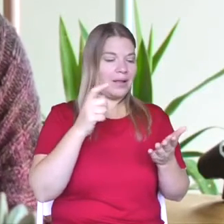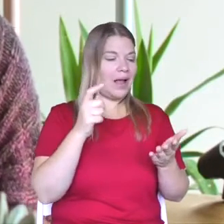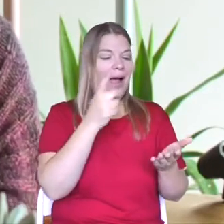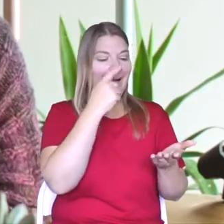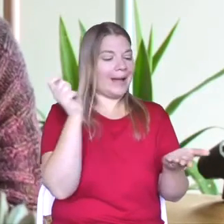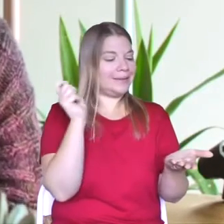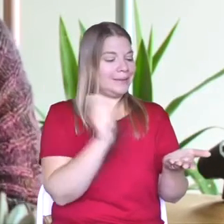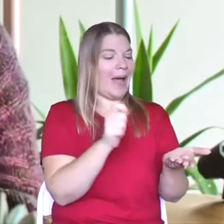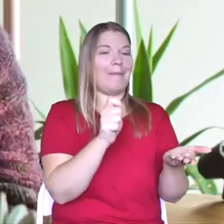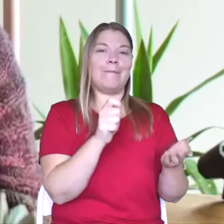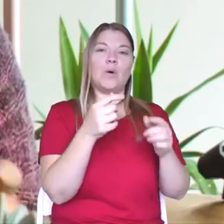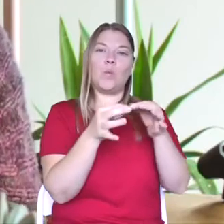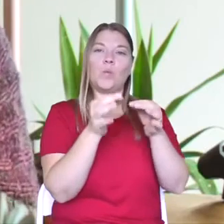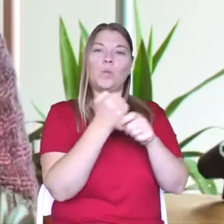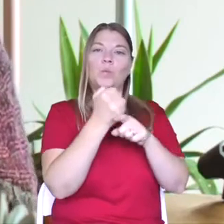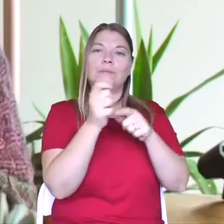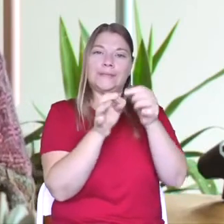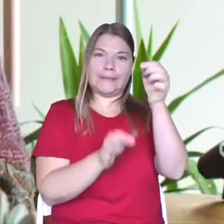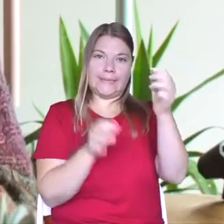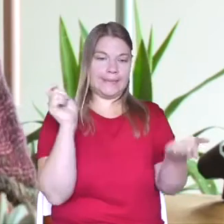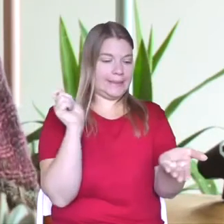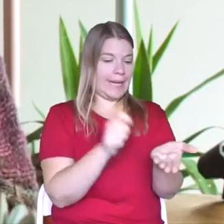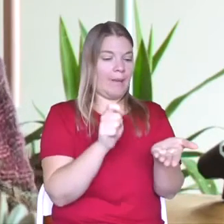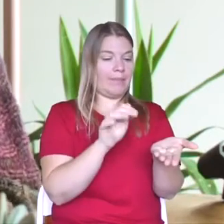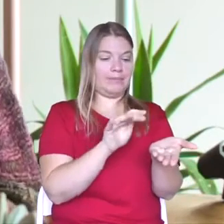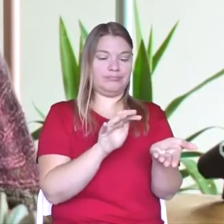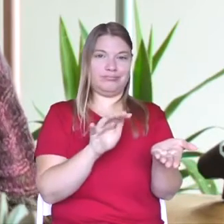tapping the bowl with a wooden stick, like so,